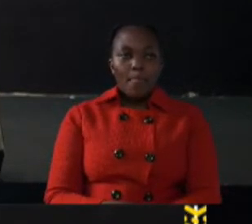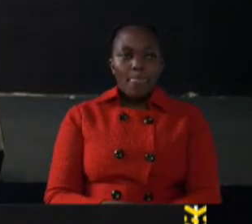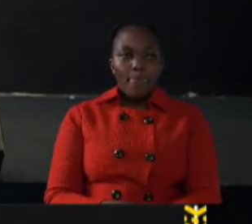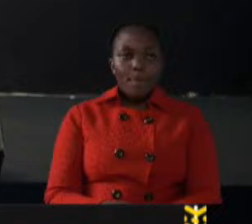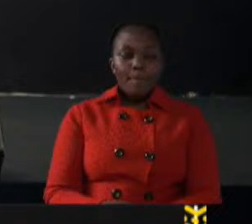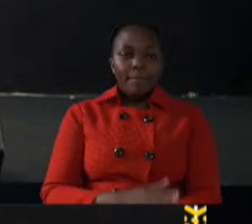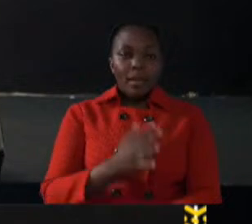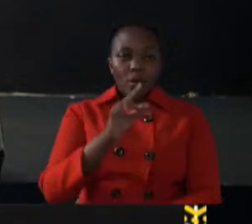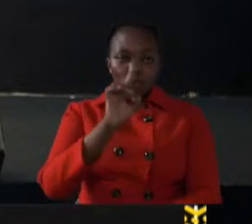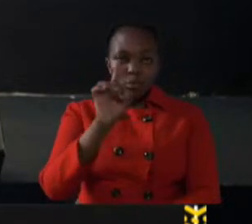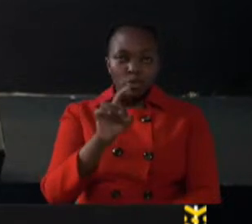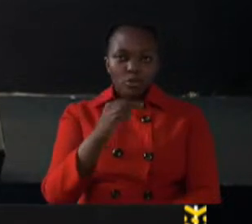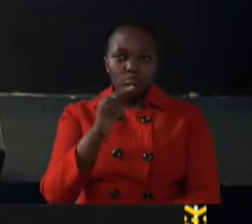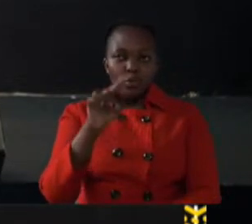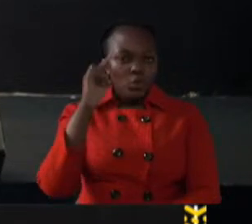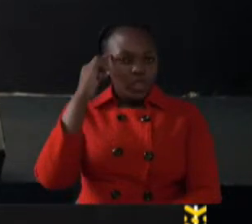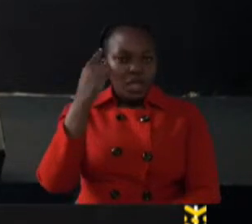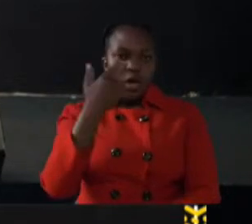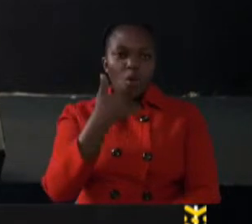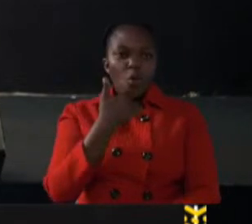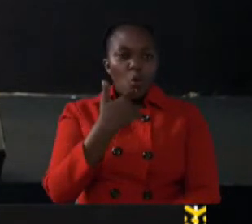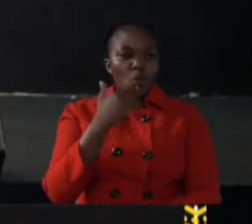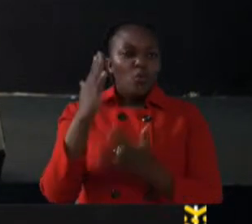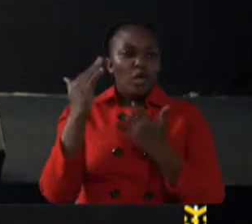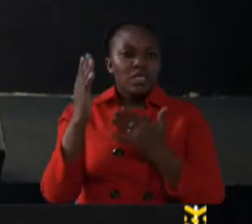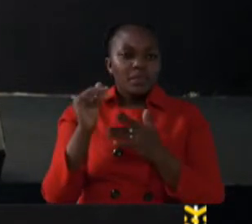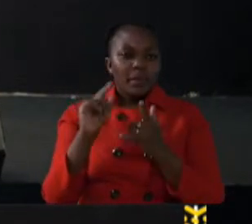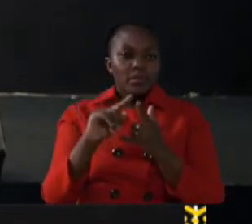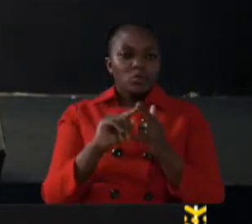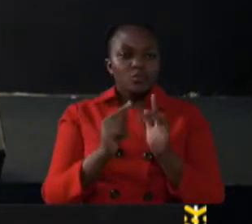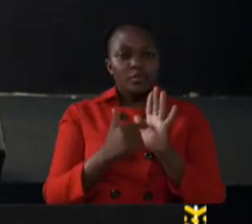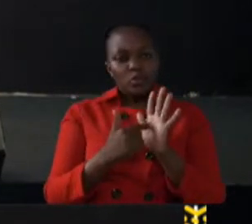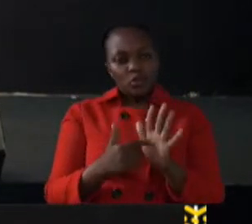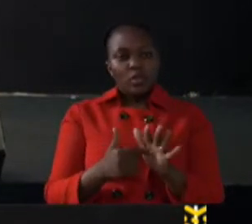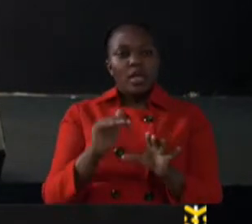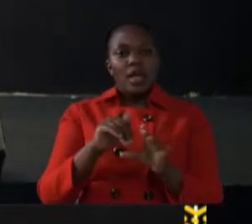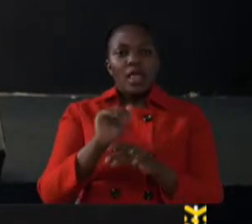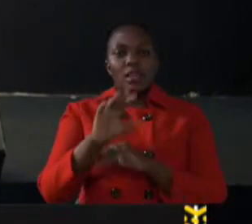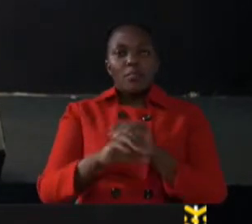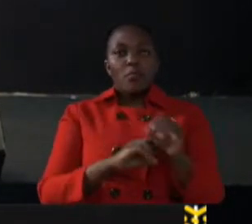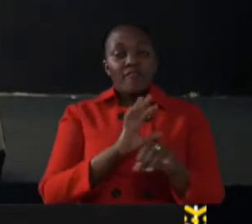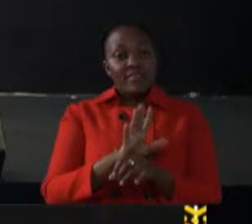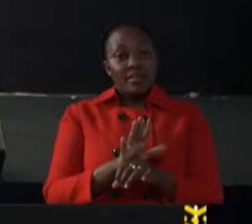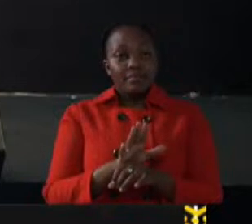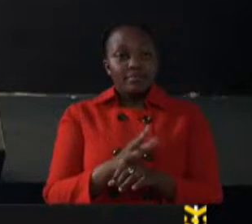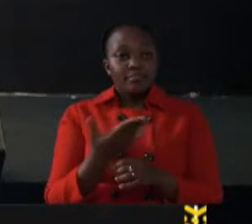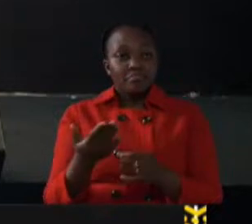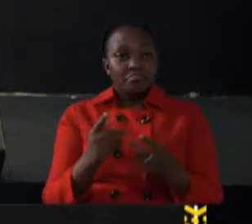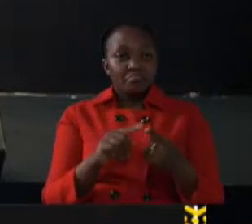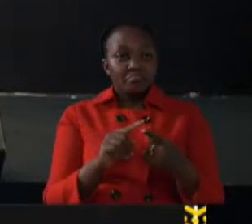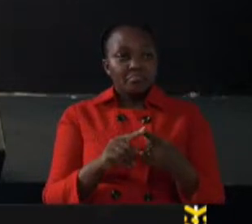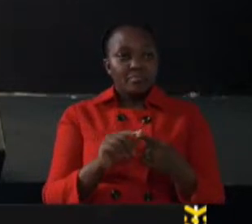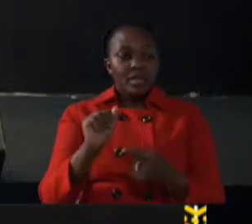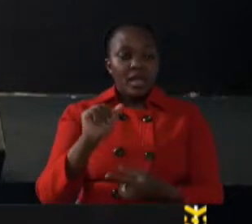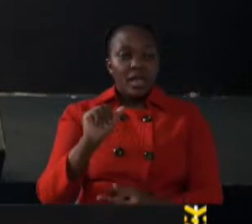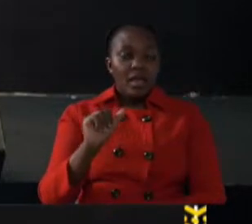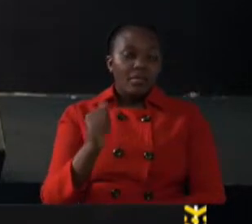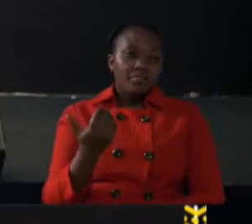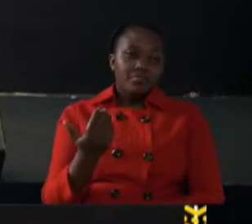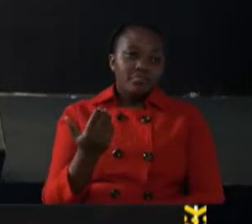should feature in your movie, Who are the actors you think should feature in your movie? Is it Aki and Popo? Is